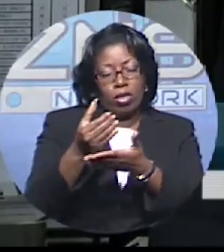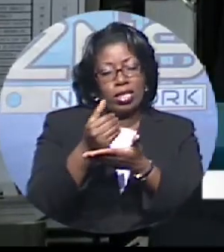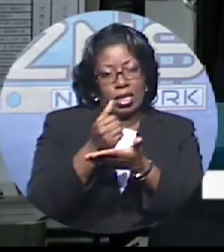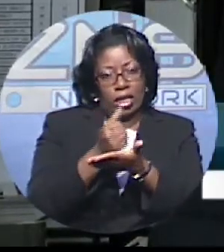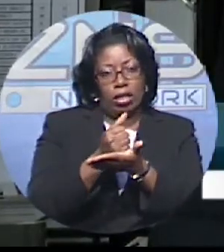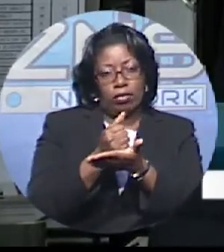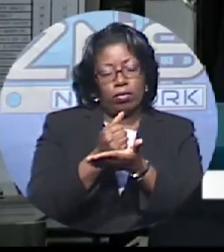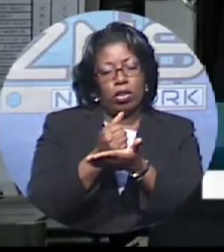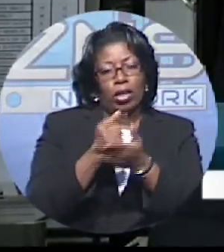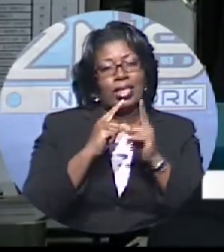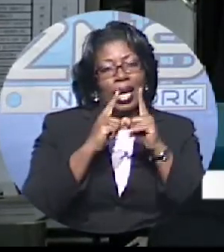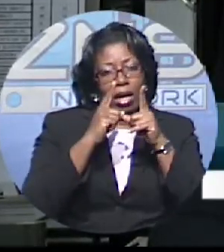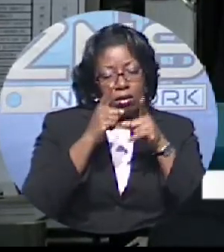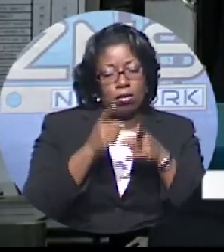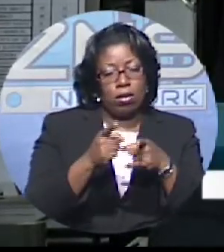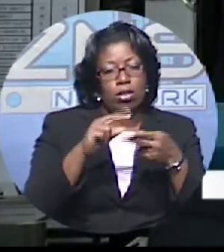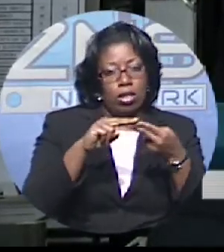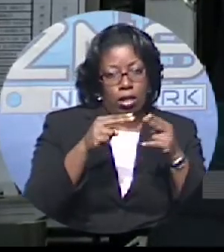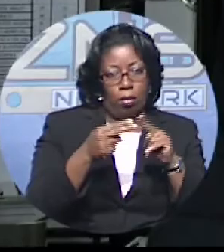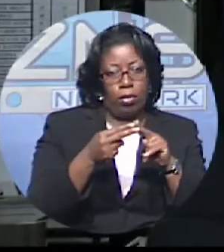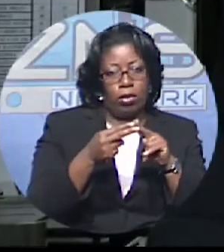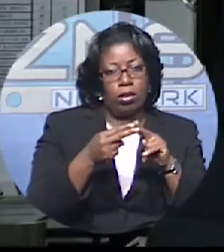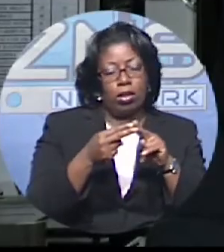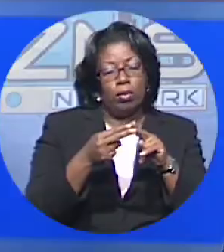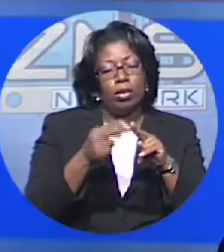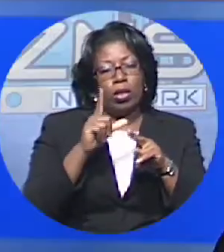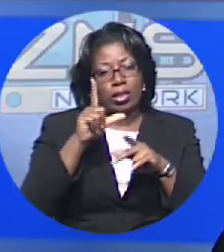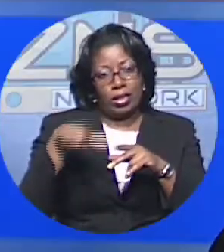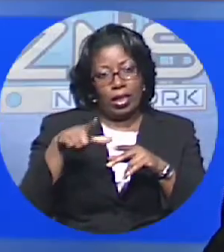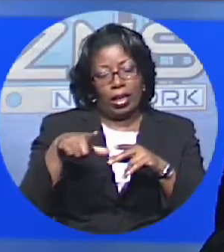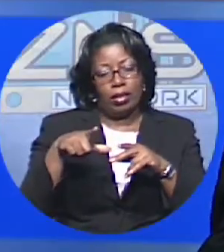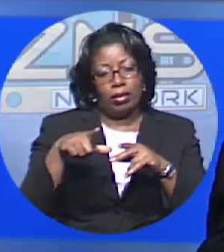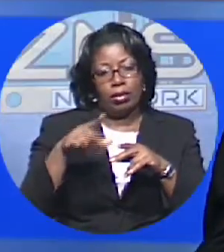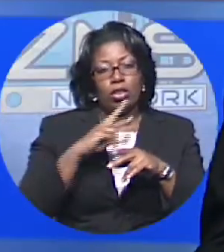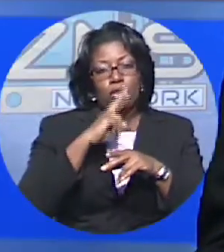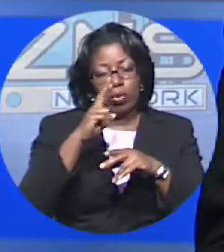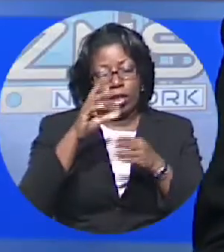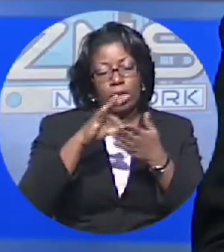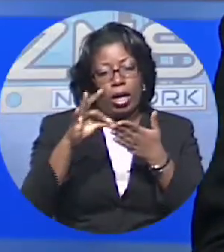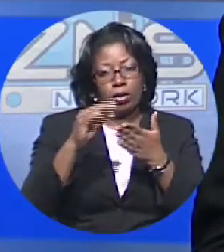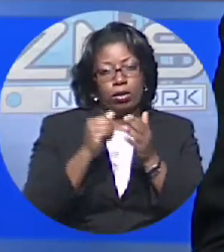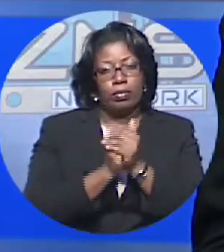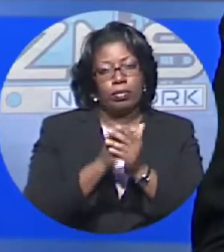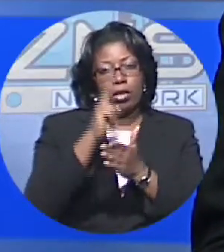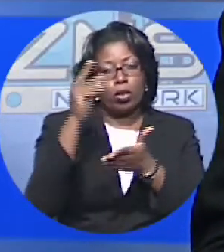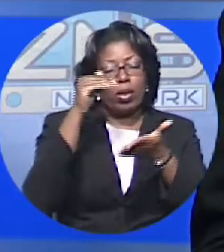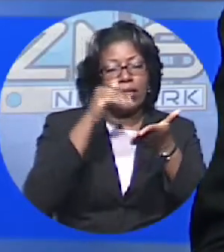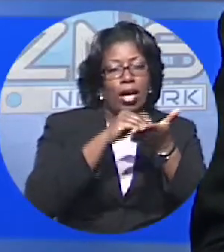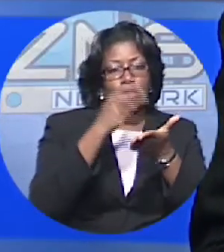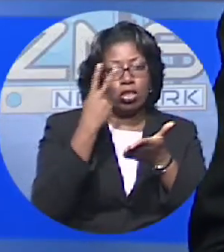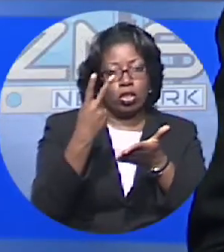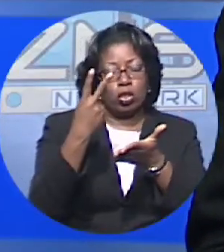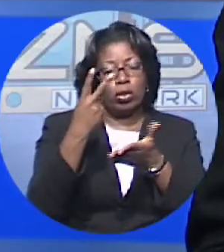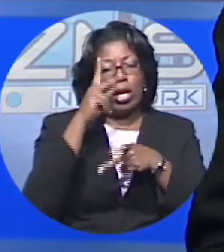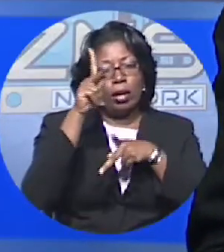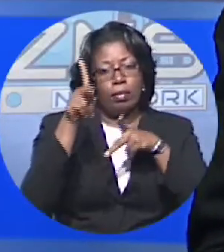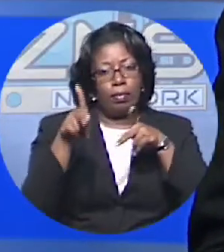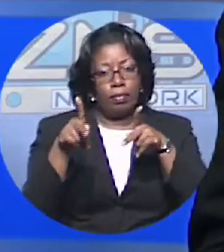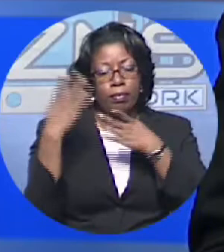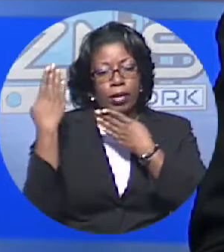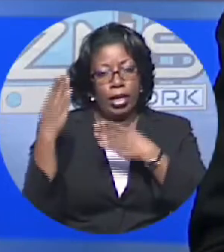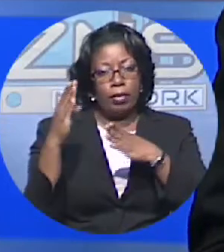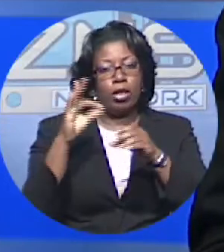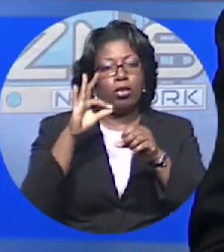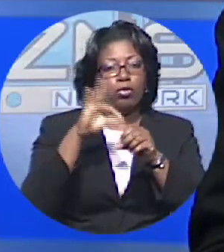we're still waiting for that to determine an official count. Now, in 2002, Bahamians voted in the first ever